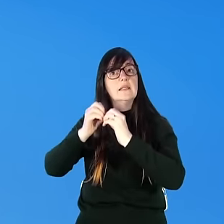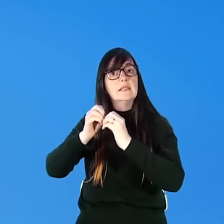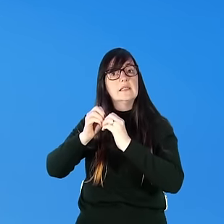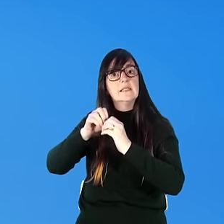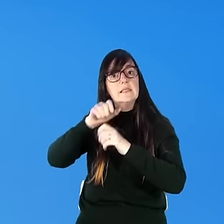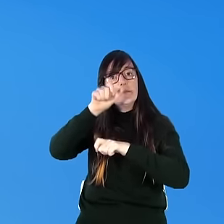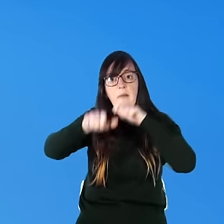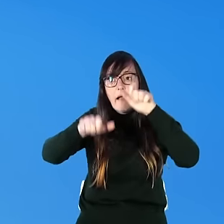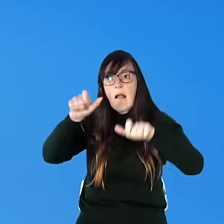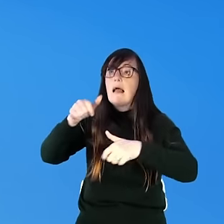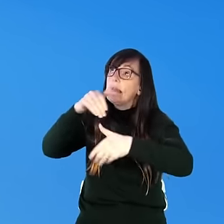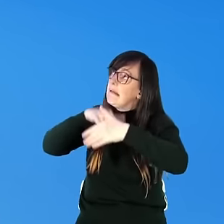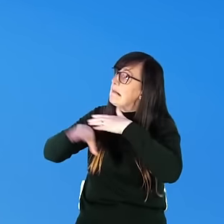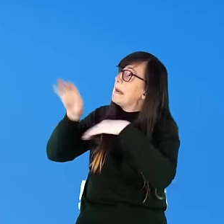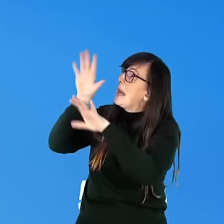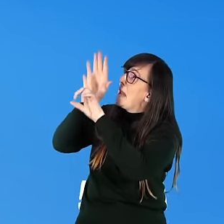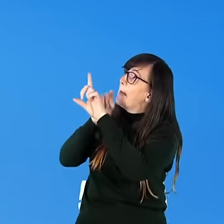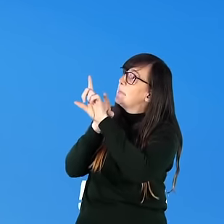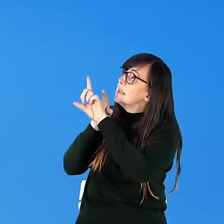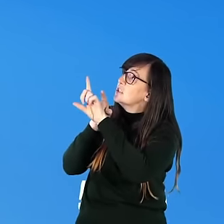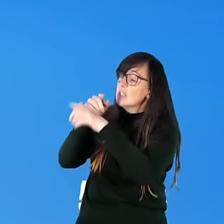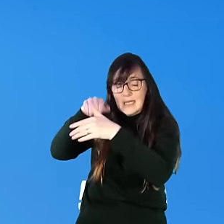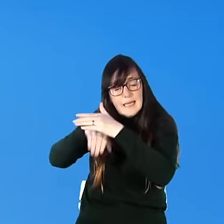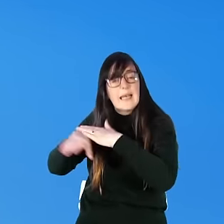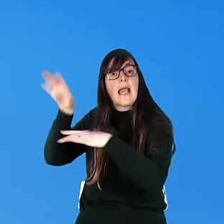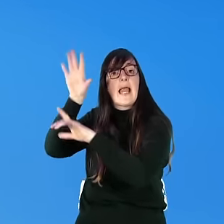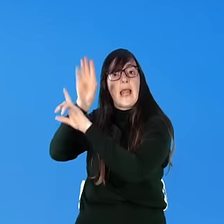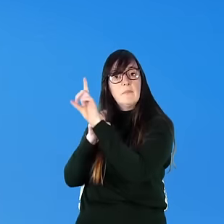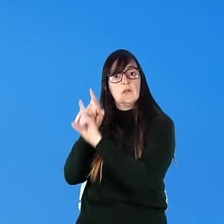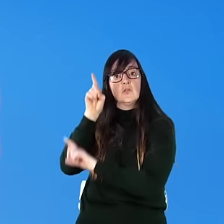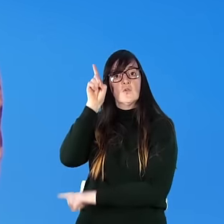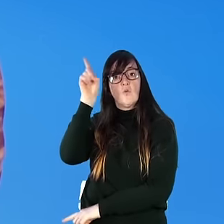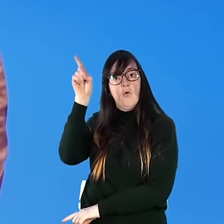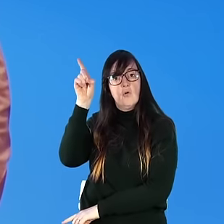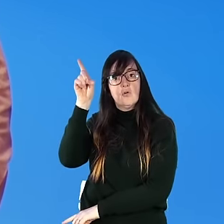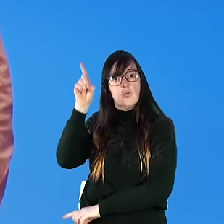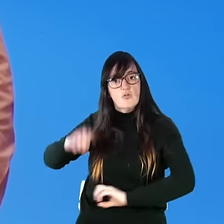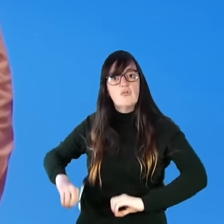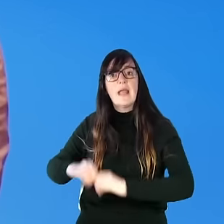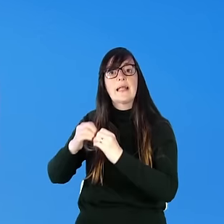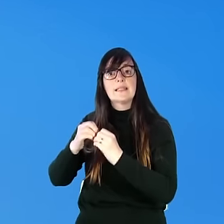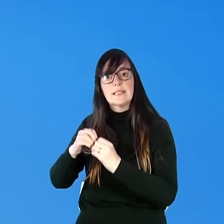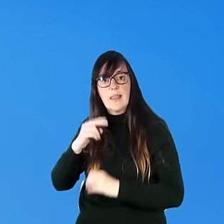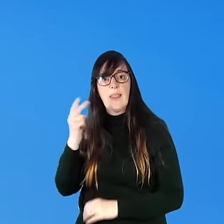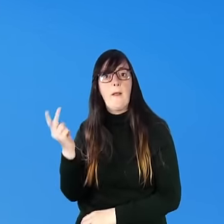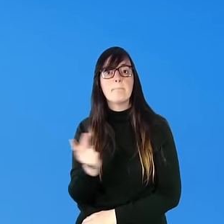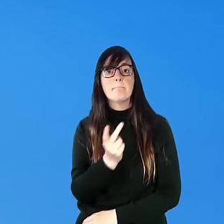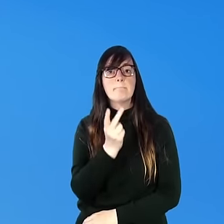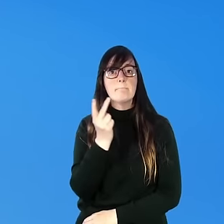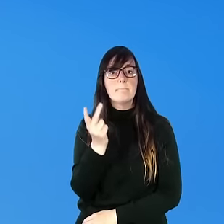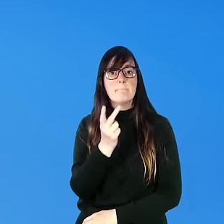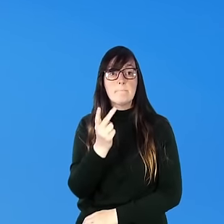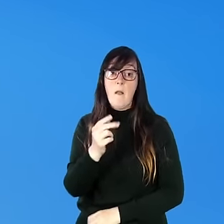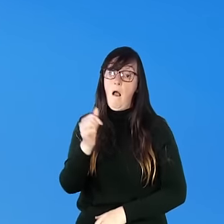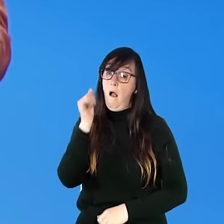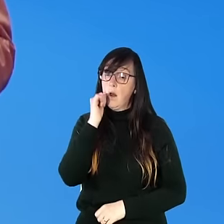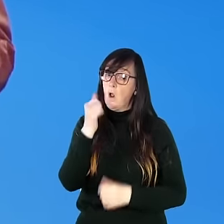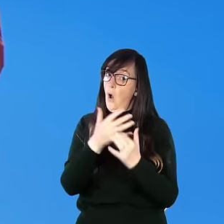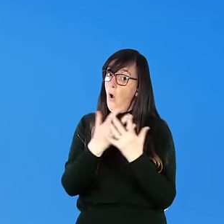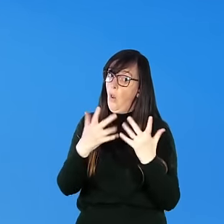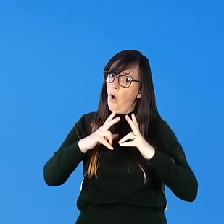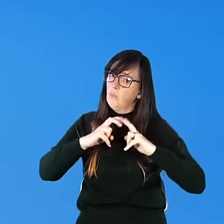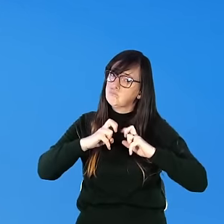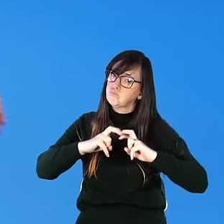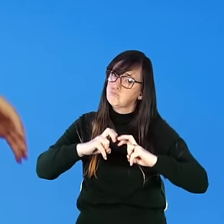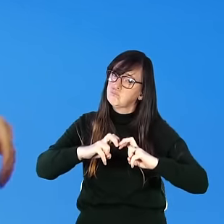In the image of God, he created them." Now, a lot of ink has been spilt on this